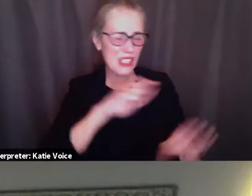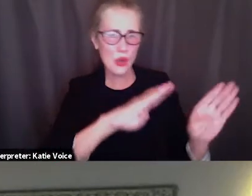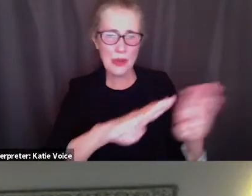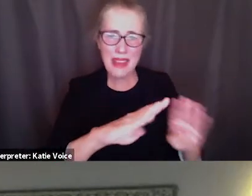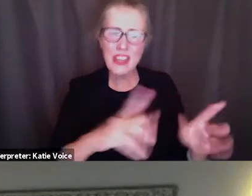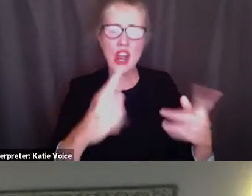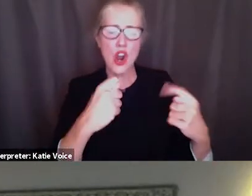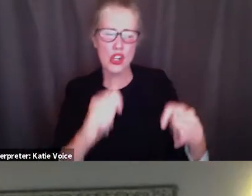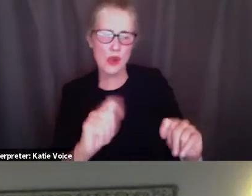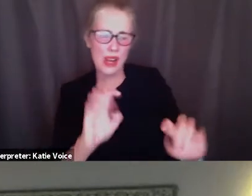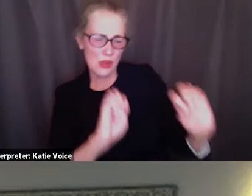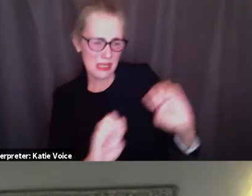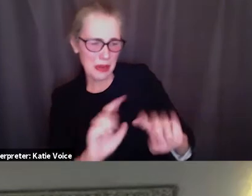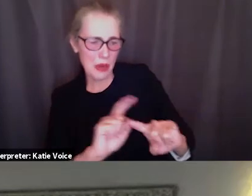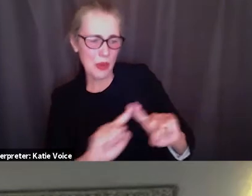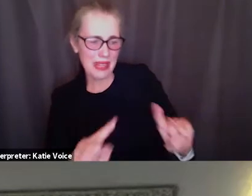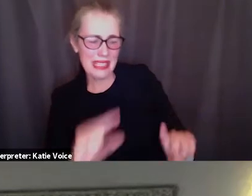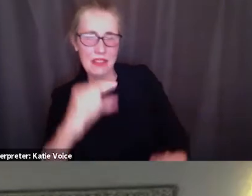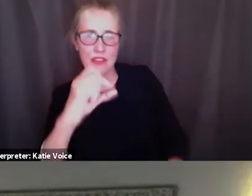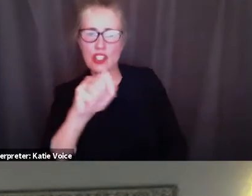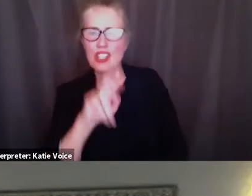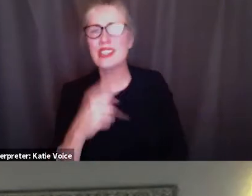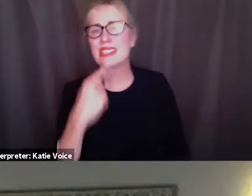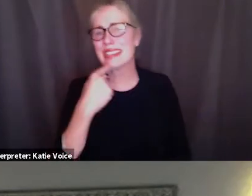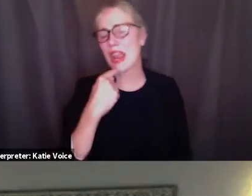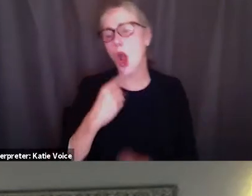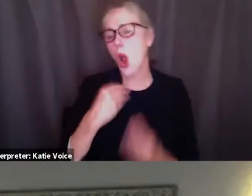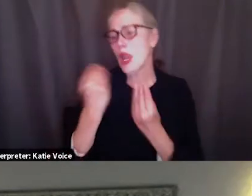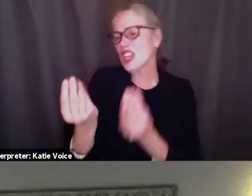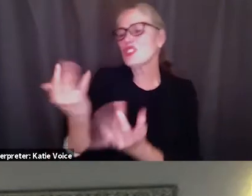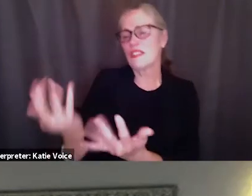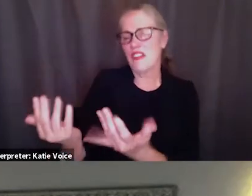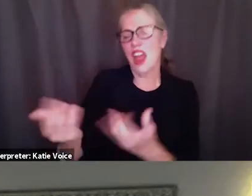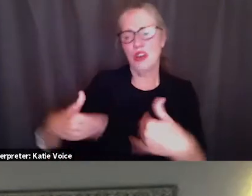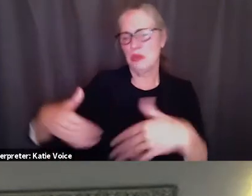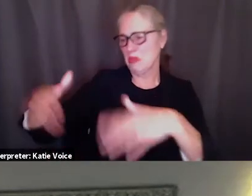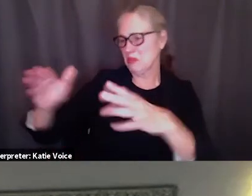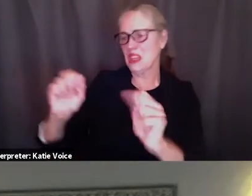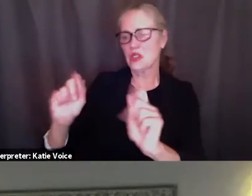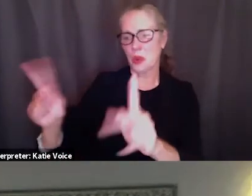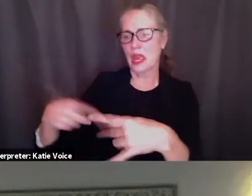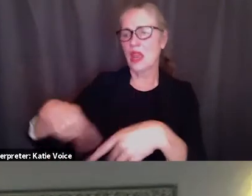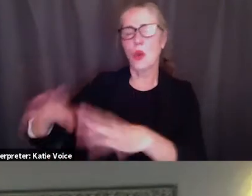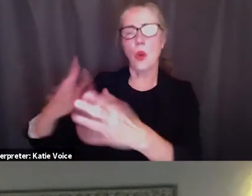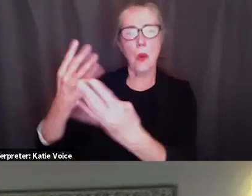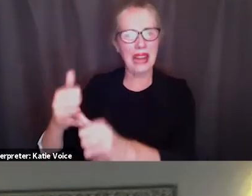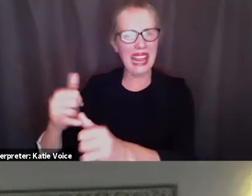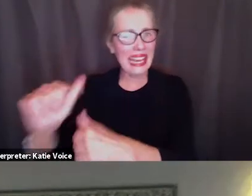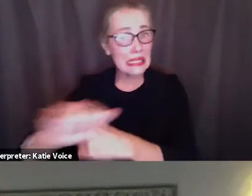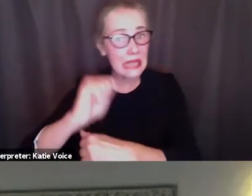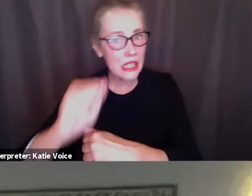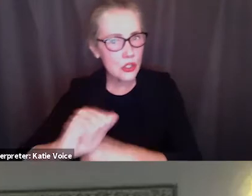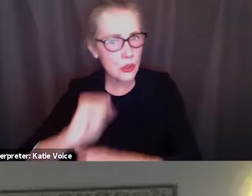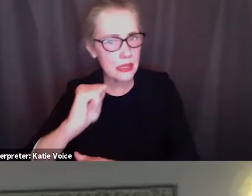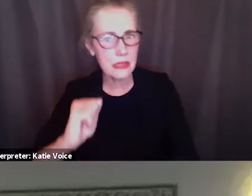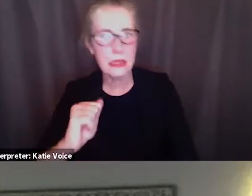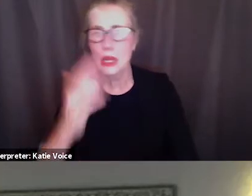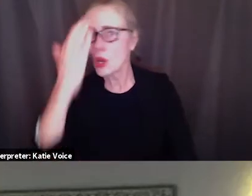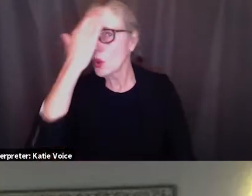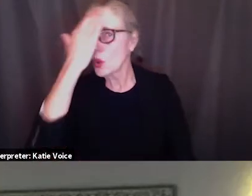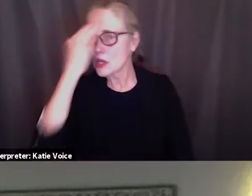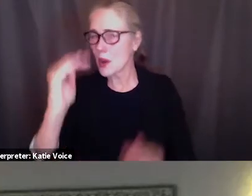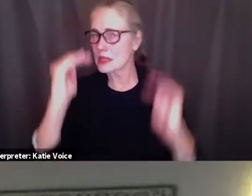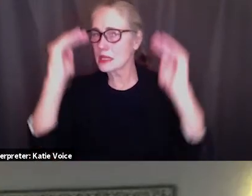telling them it's okay to play with fire. As adults, we know darn well this is wrong and